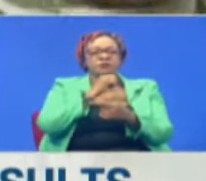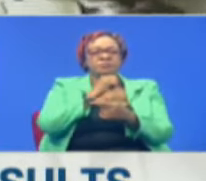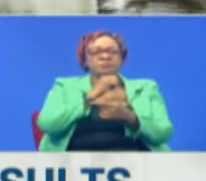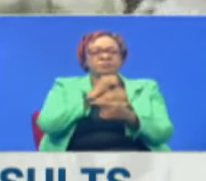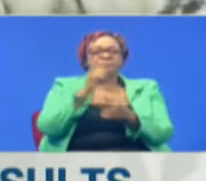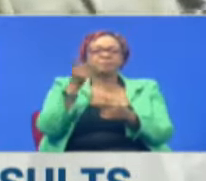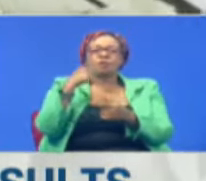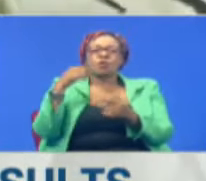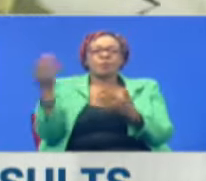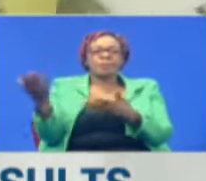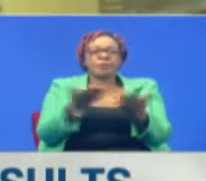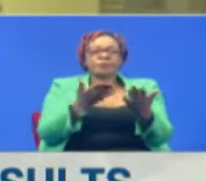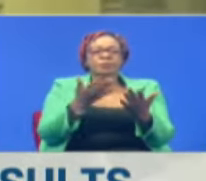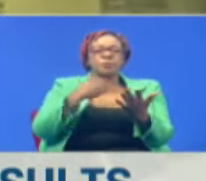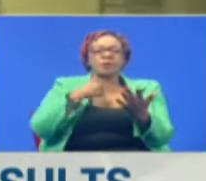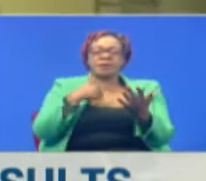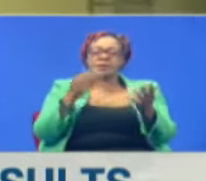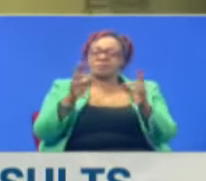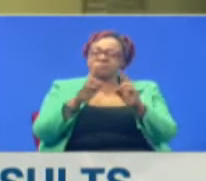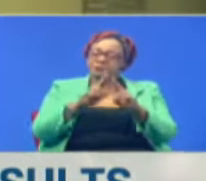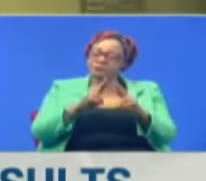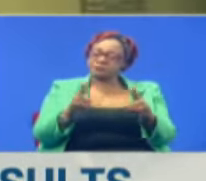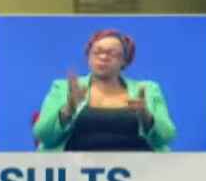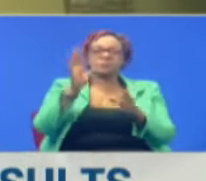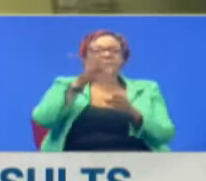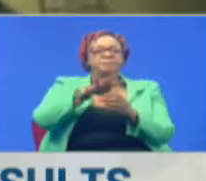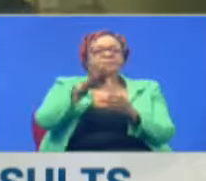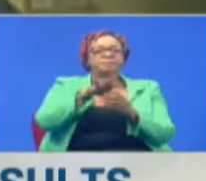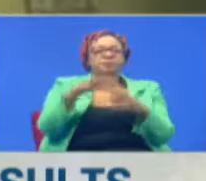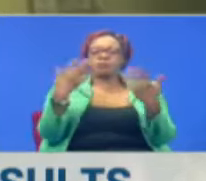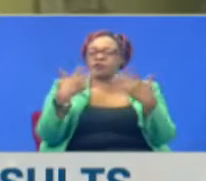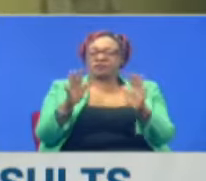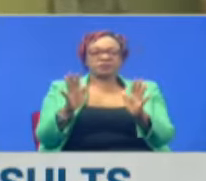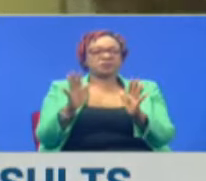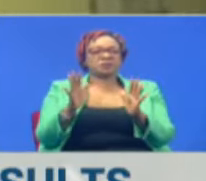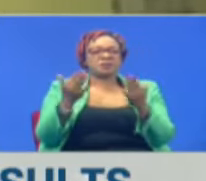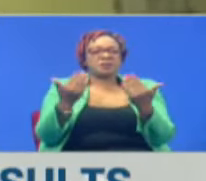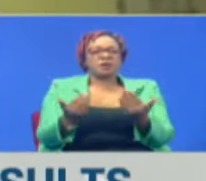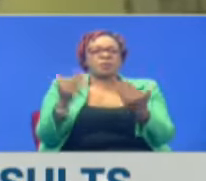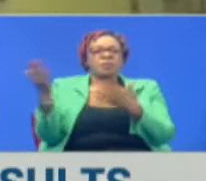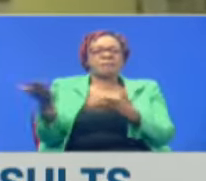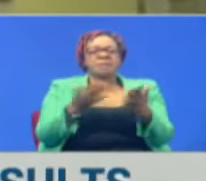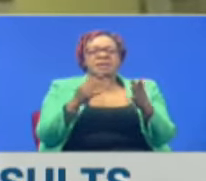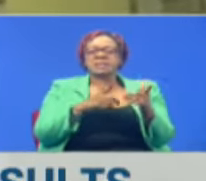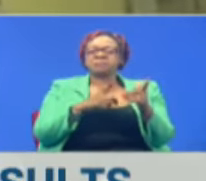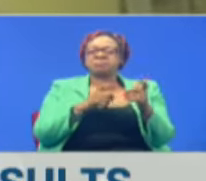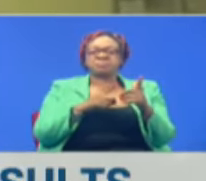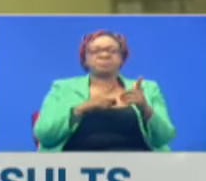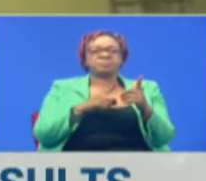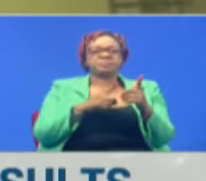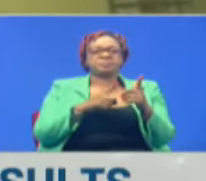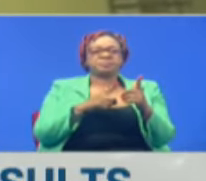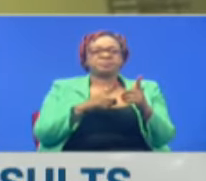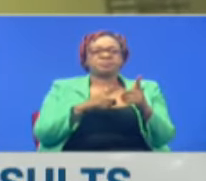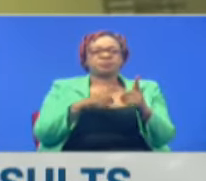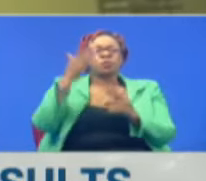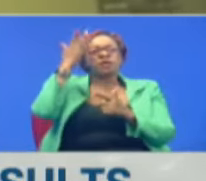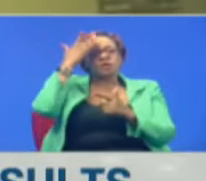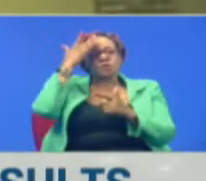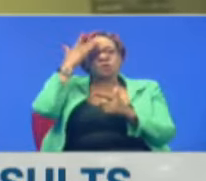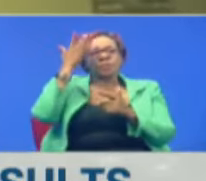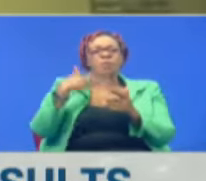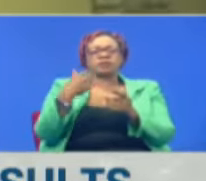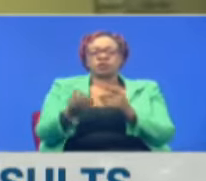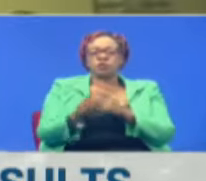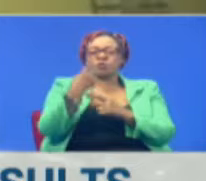Tear gas, now, we had a very peaceful election and we've just finished. Now they are bringing tear gas. And that is Wafula. We know they wanted to cause chaos in